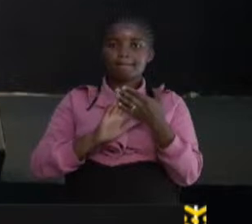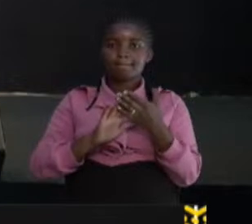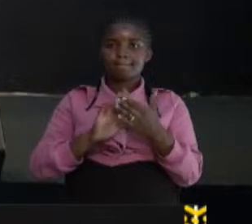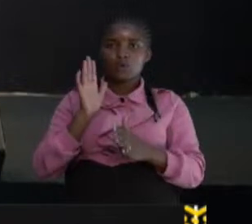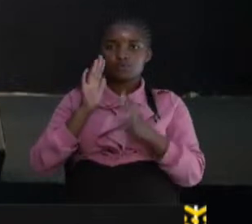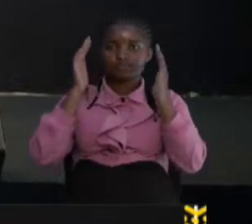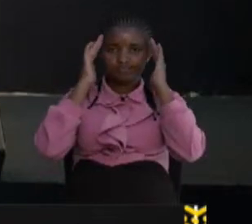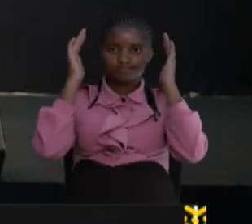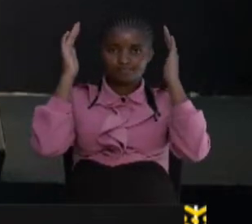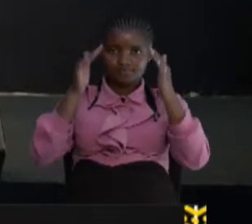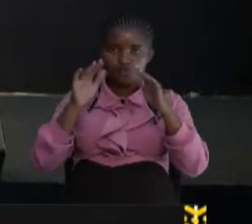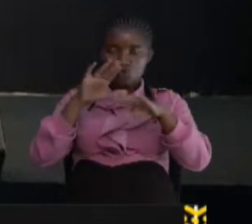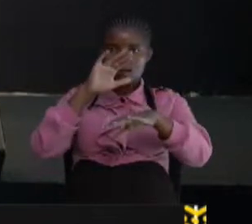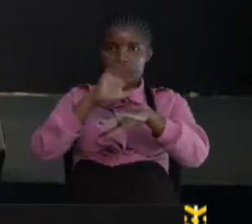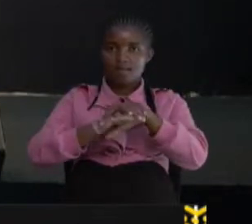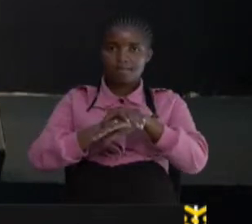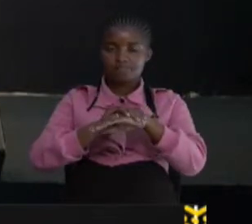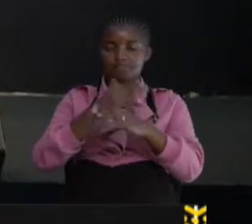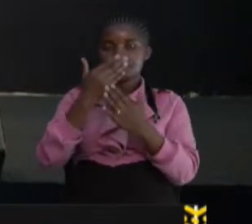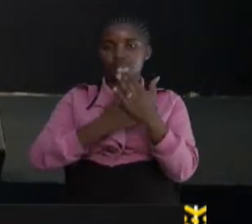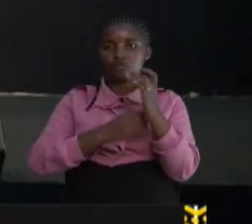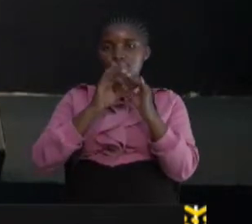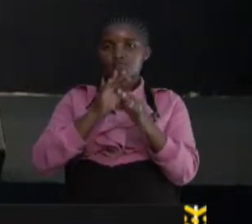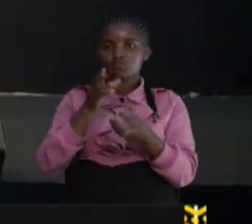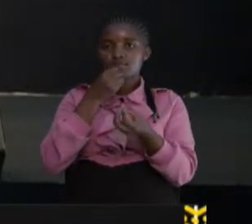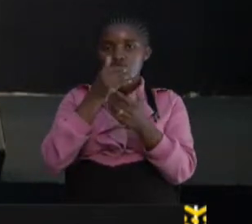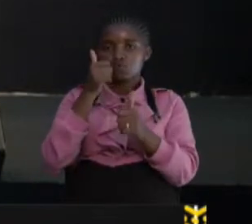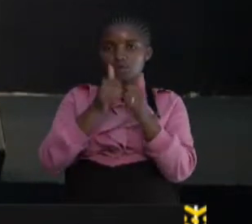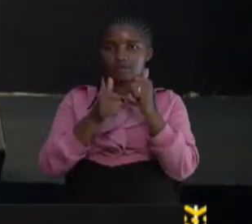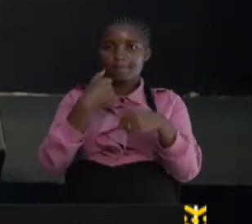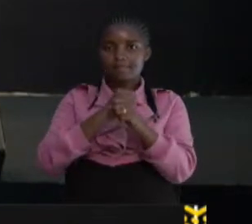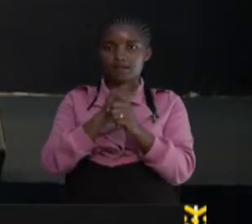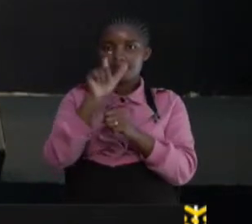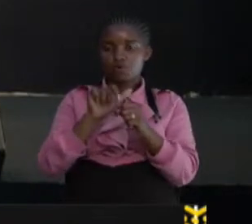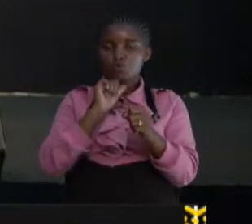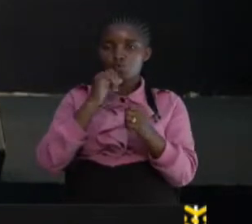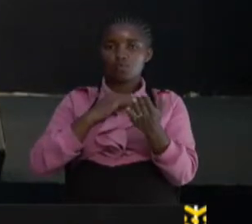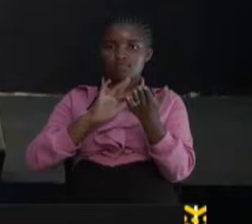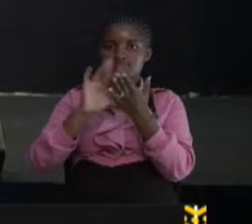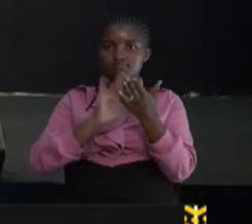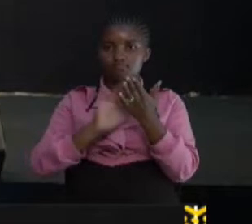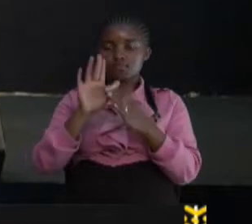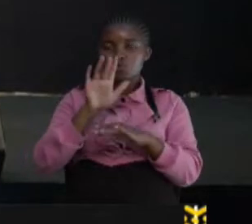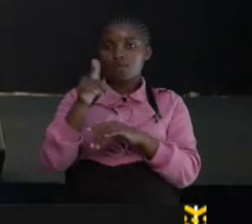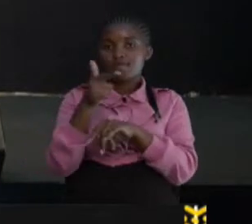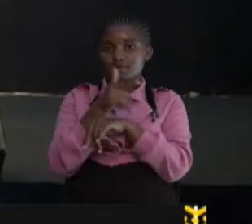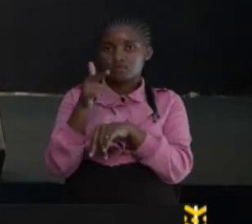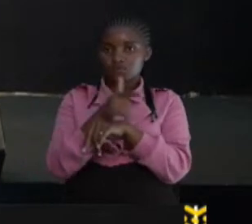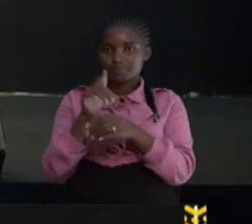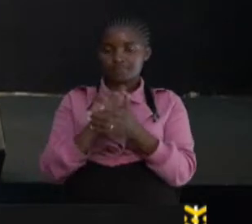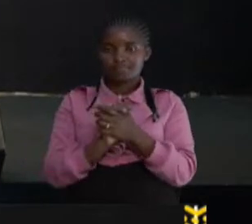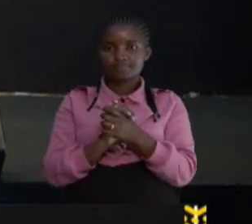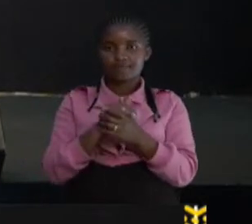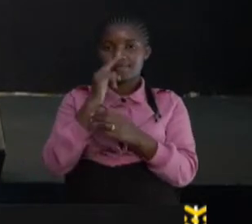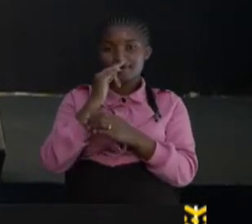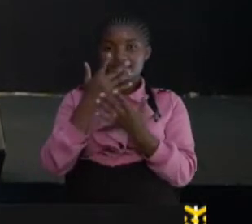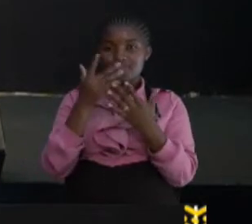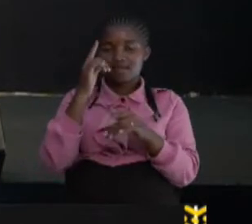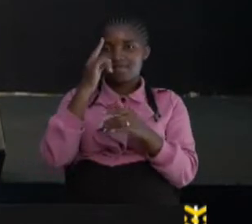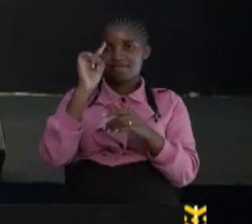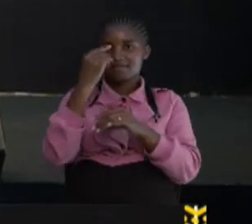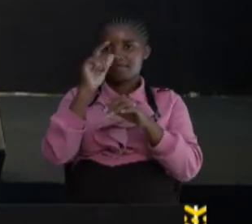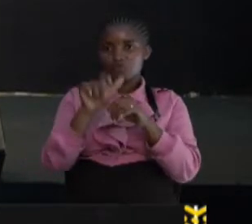bit of information that will stop a user from scrolling away from your video. Funny thing is, the first content that comes to my